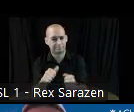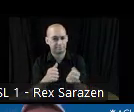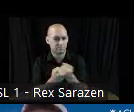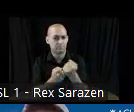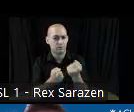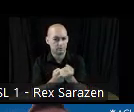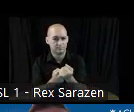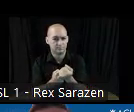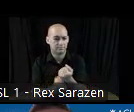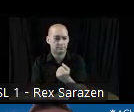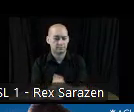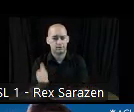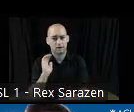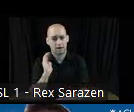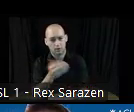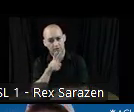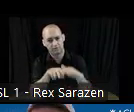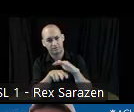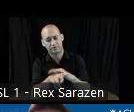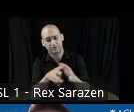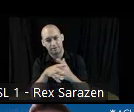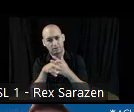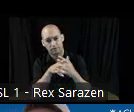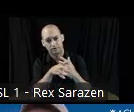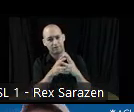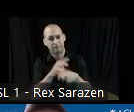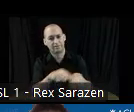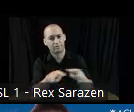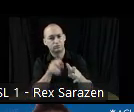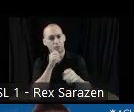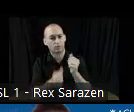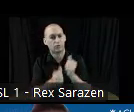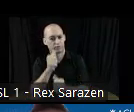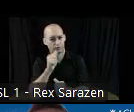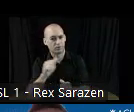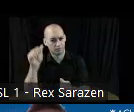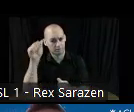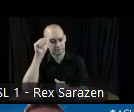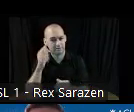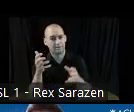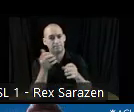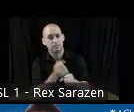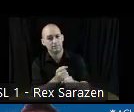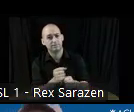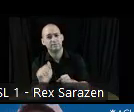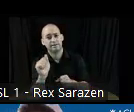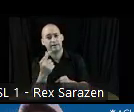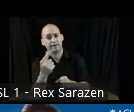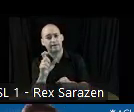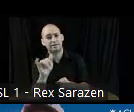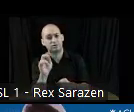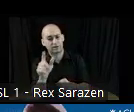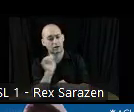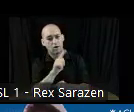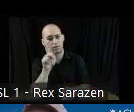so our vision is an America that values older adults, embraces aging, and recognizes that all people have the right to